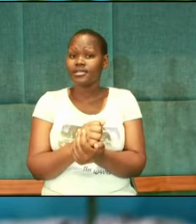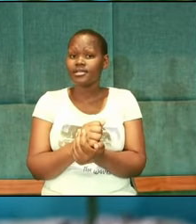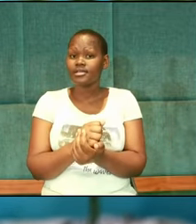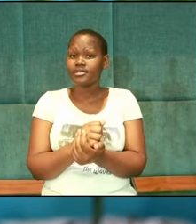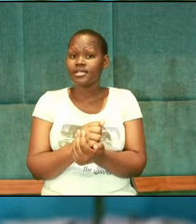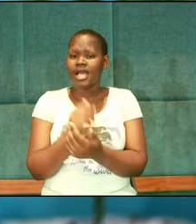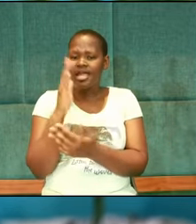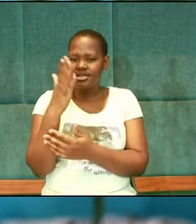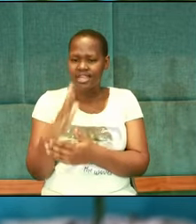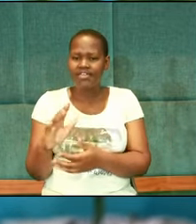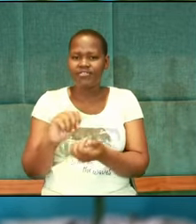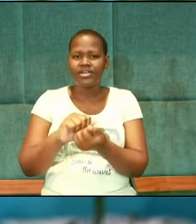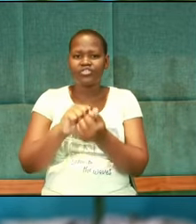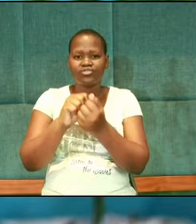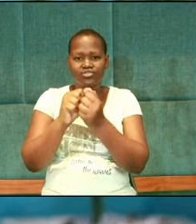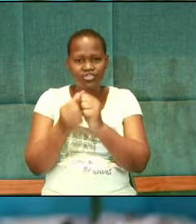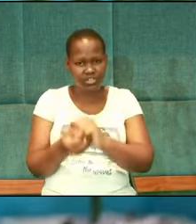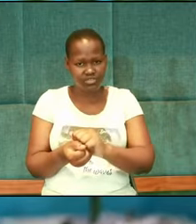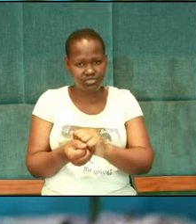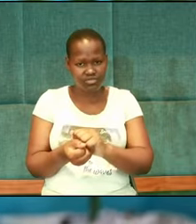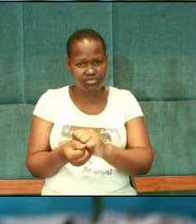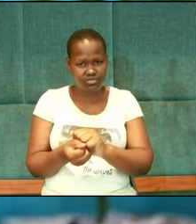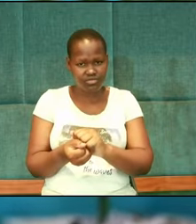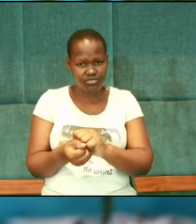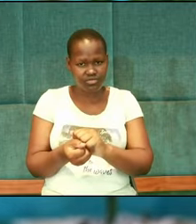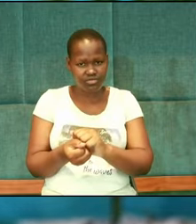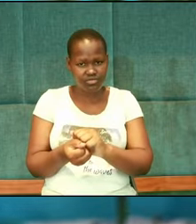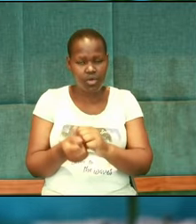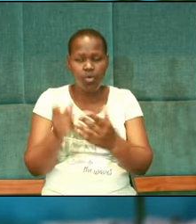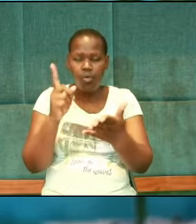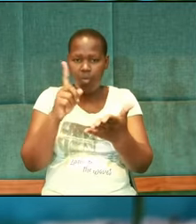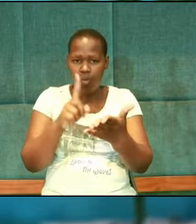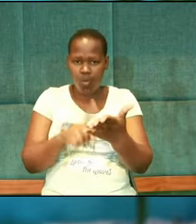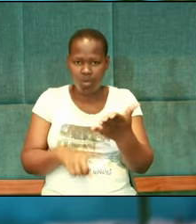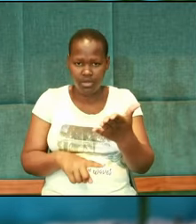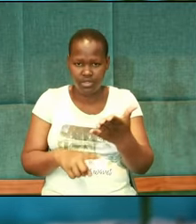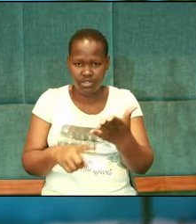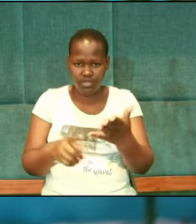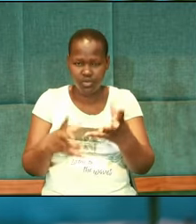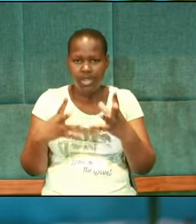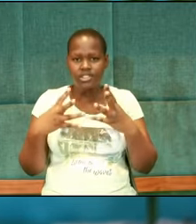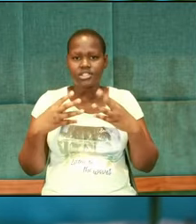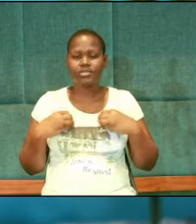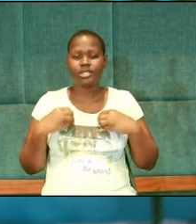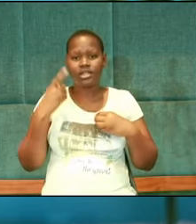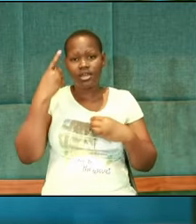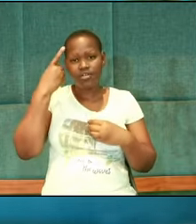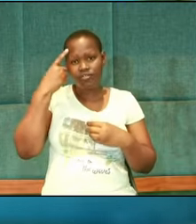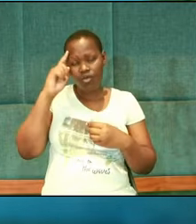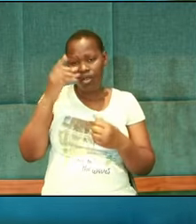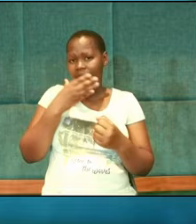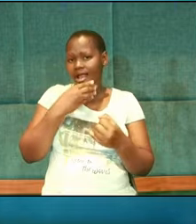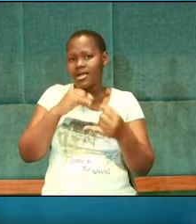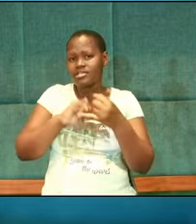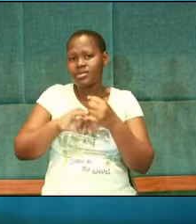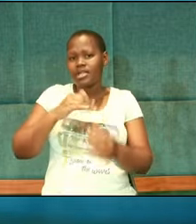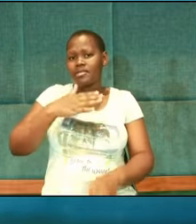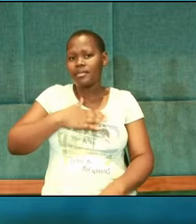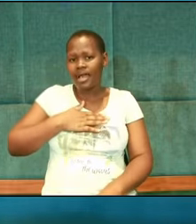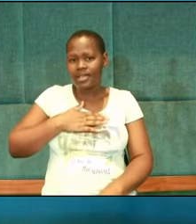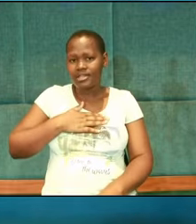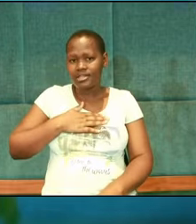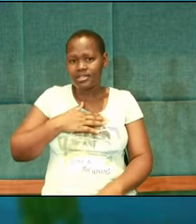You can never change what you accept. For my husband, this is the way he is. It's a